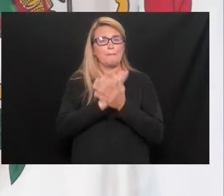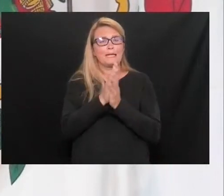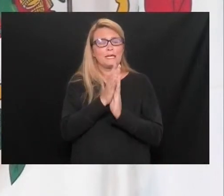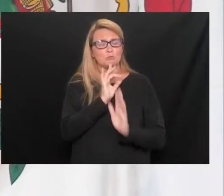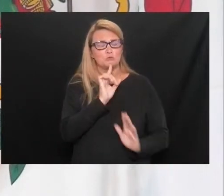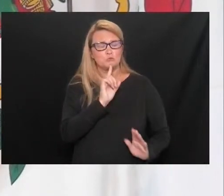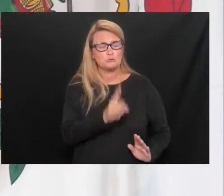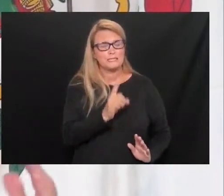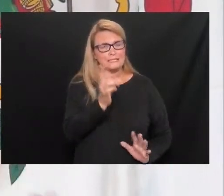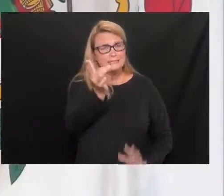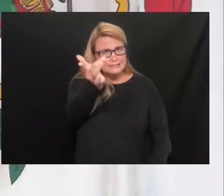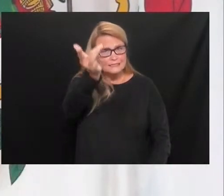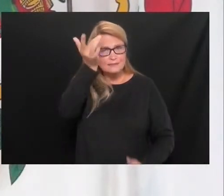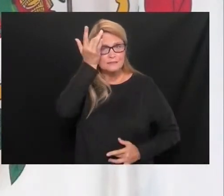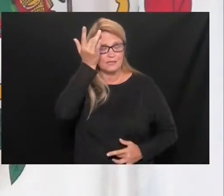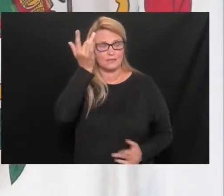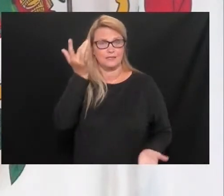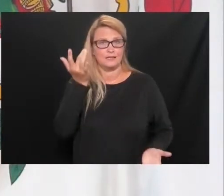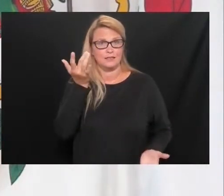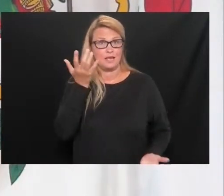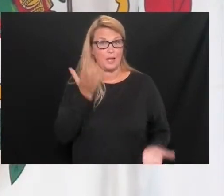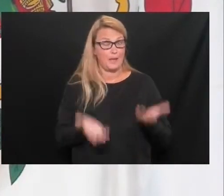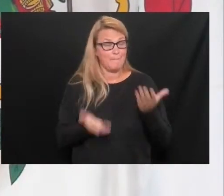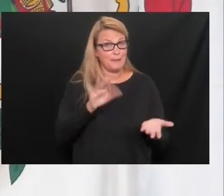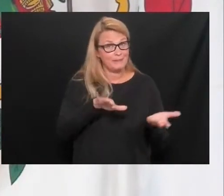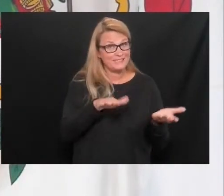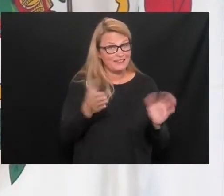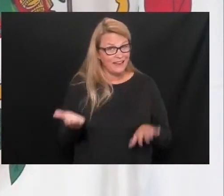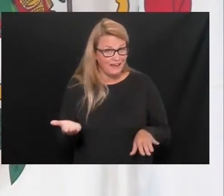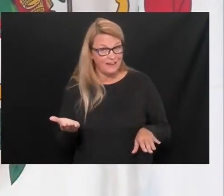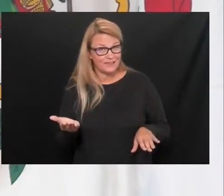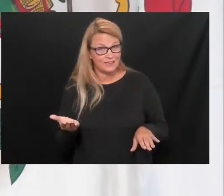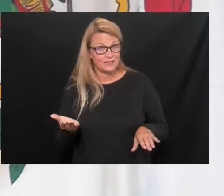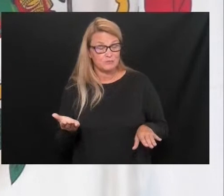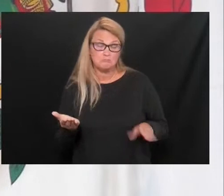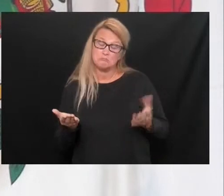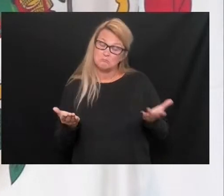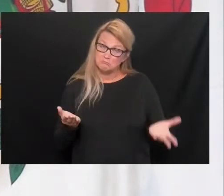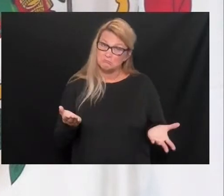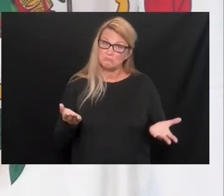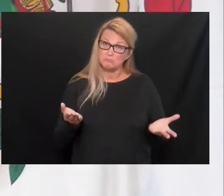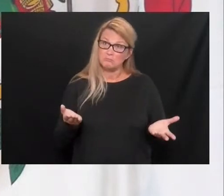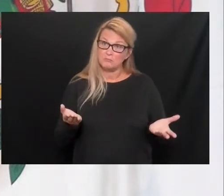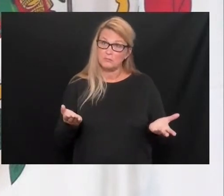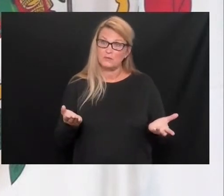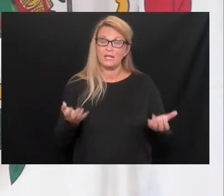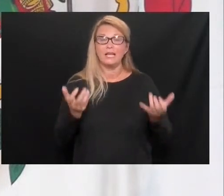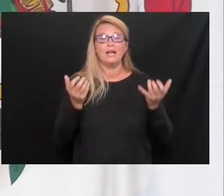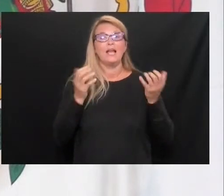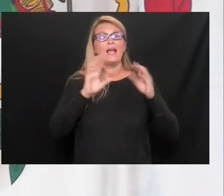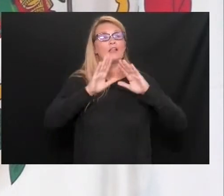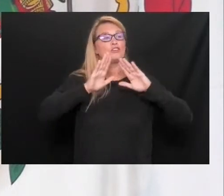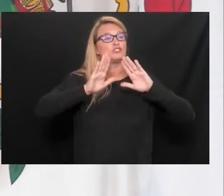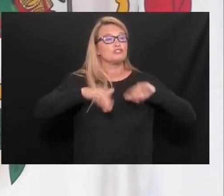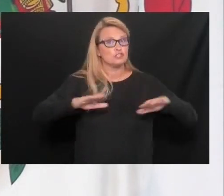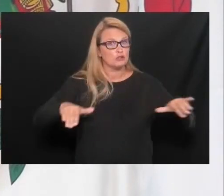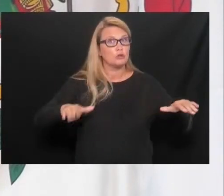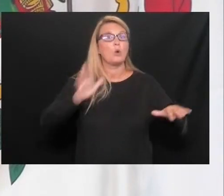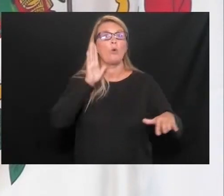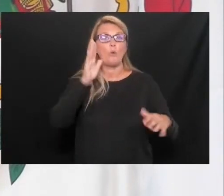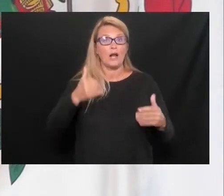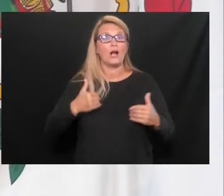sick, and God forbid you could possibly die. And then on top of that, there are kids that are going to get